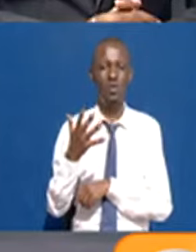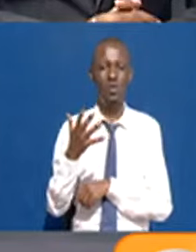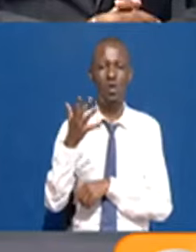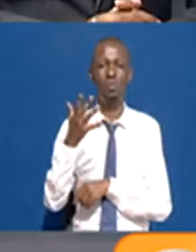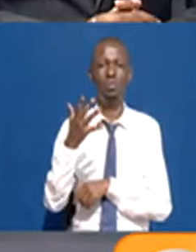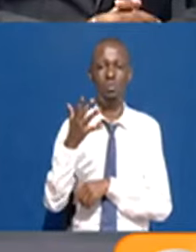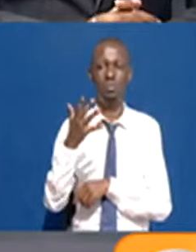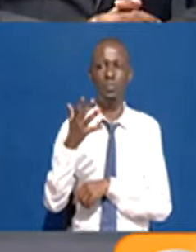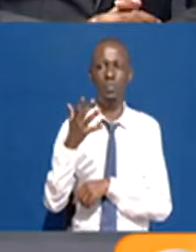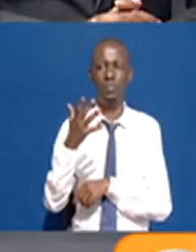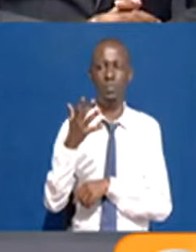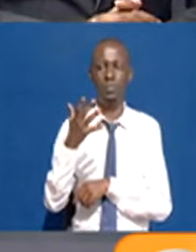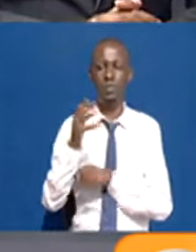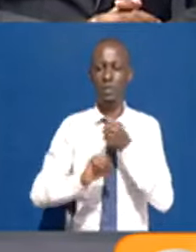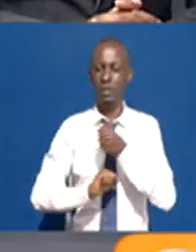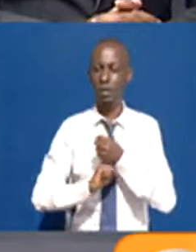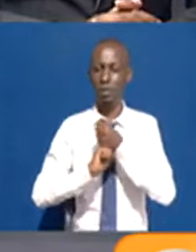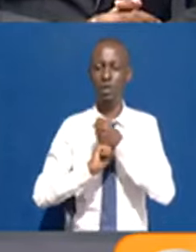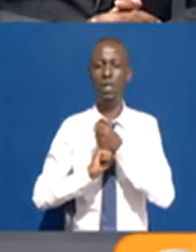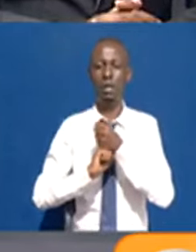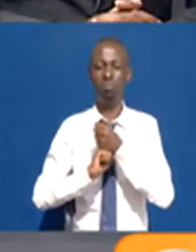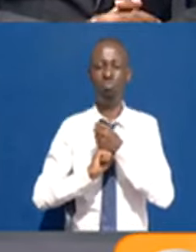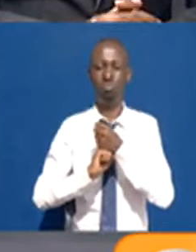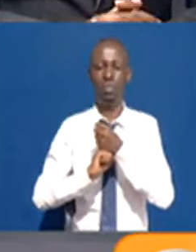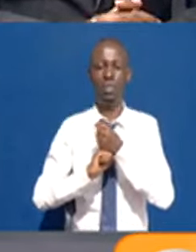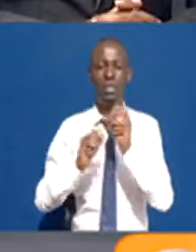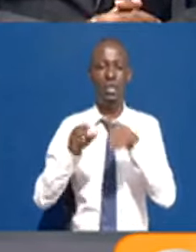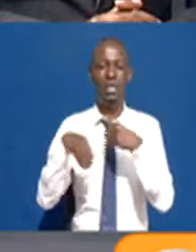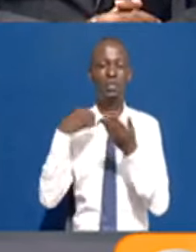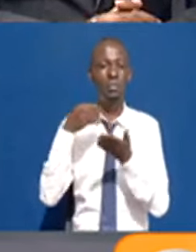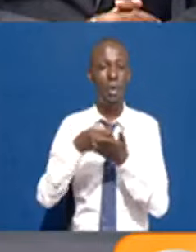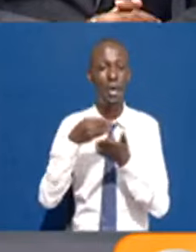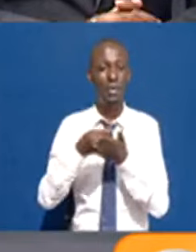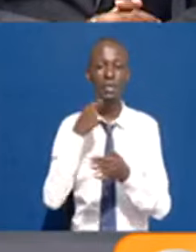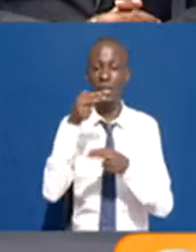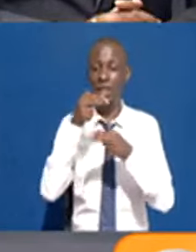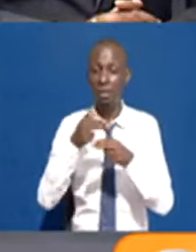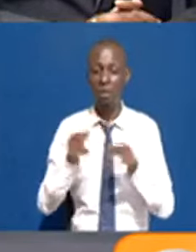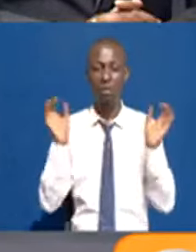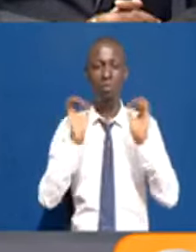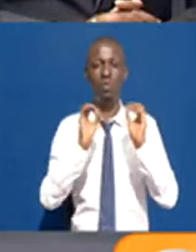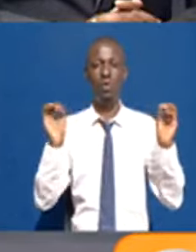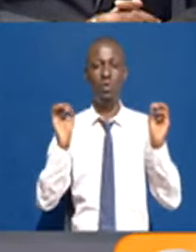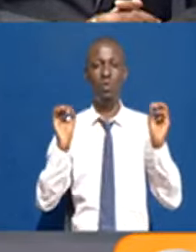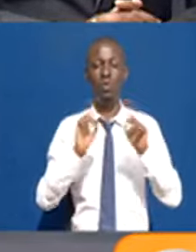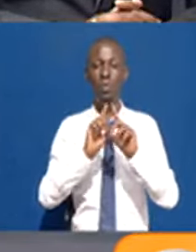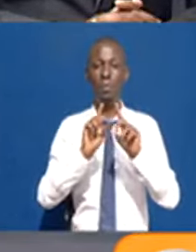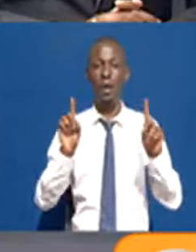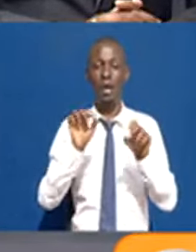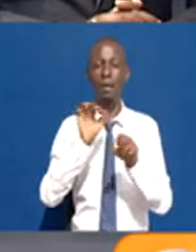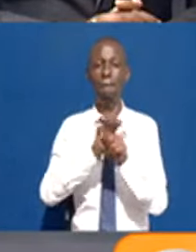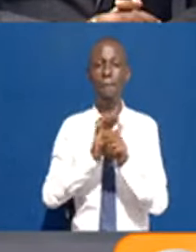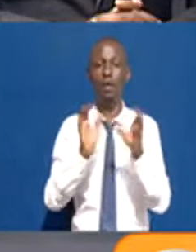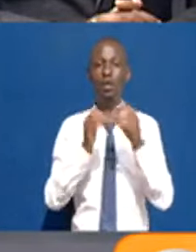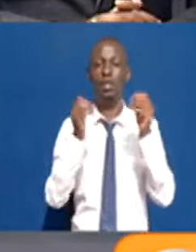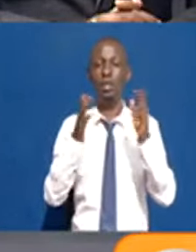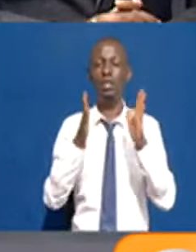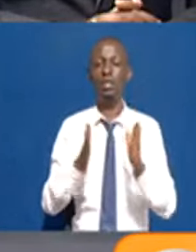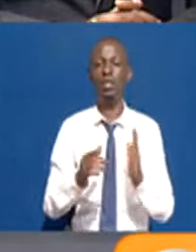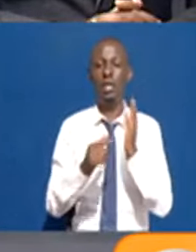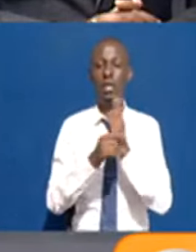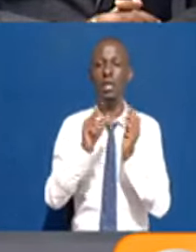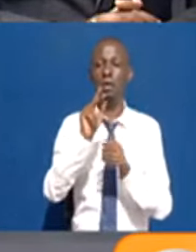by well-wishers, whom he did not name. Yet the majority leader, Kimani Ichung'wah, told the